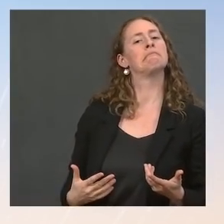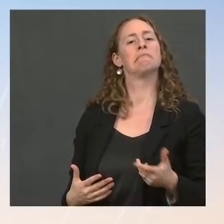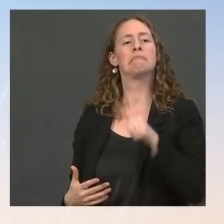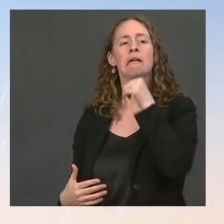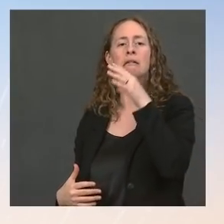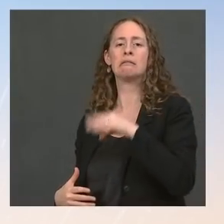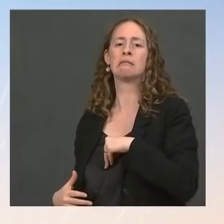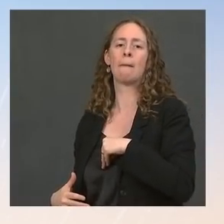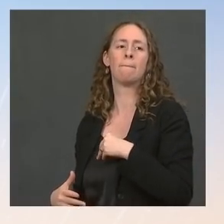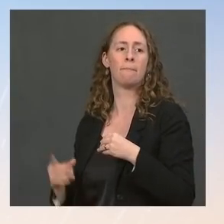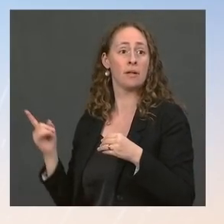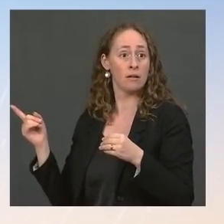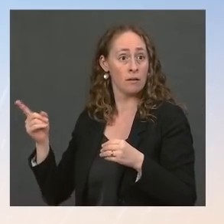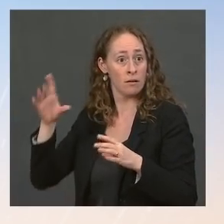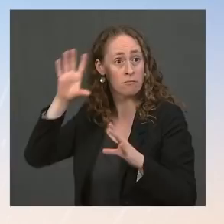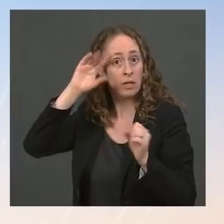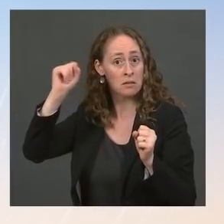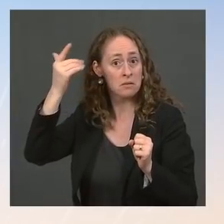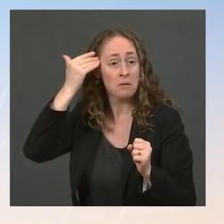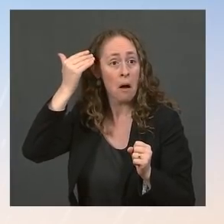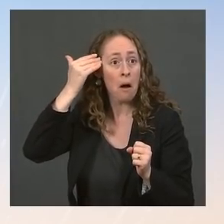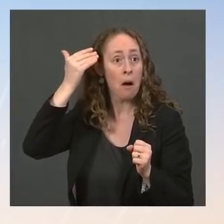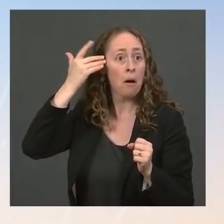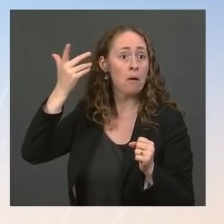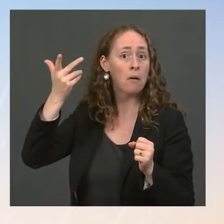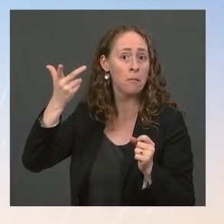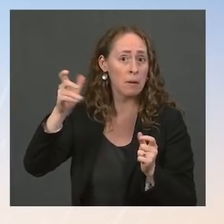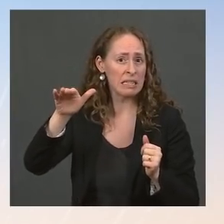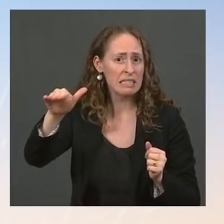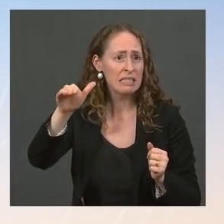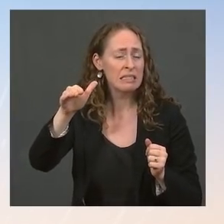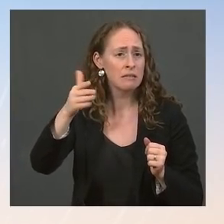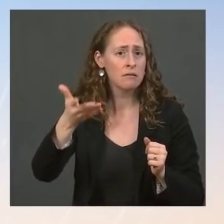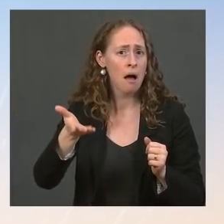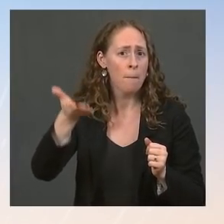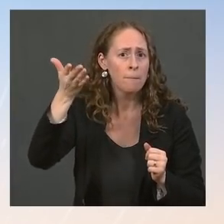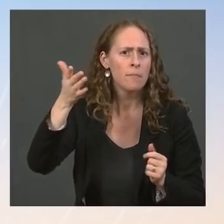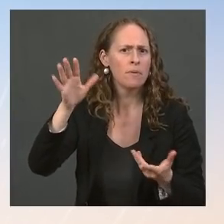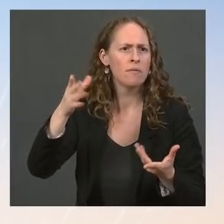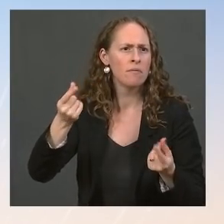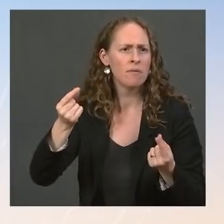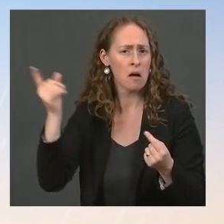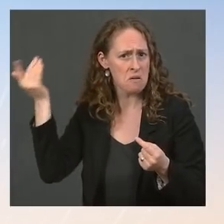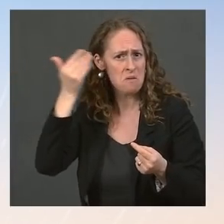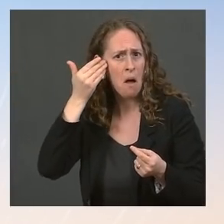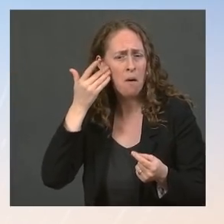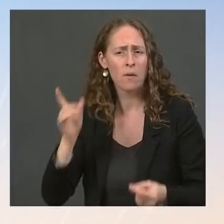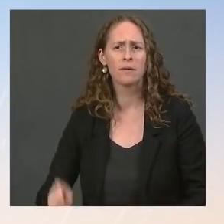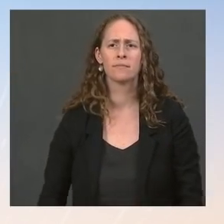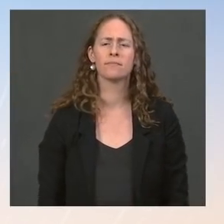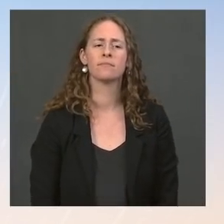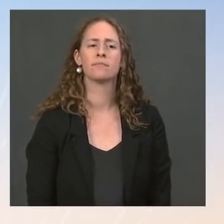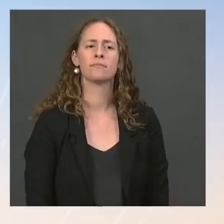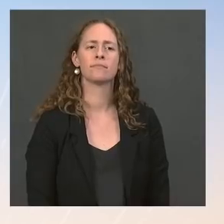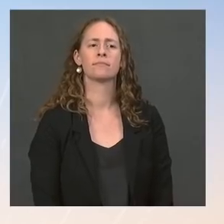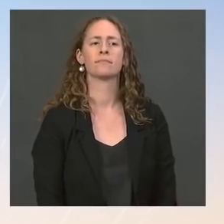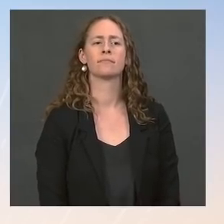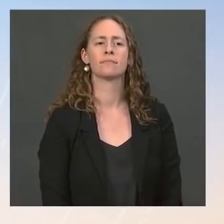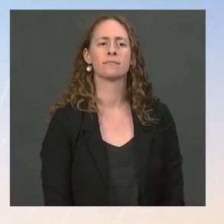getting progressives to toss around a number like that? Well, I would say that we have had about